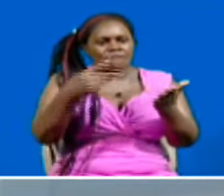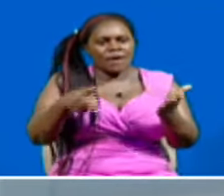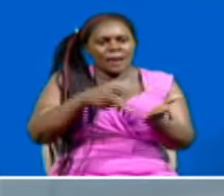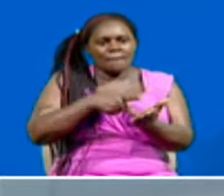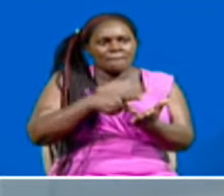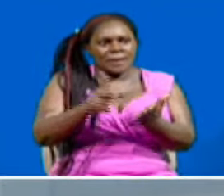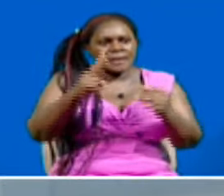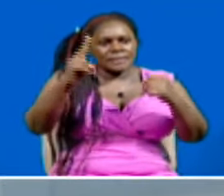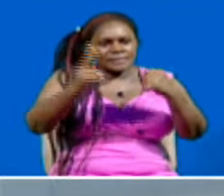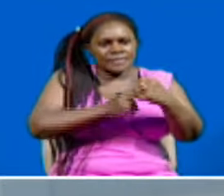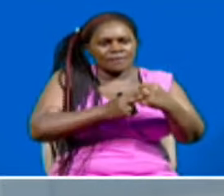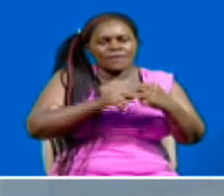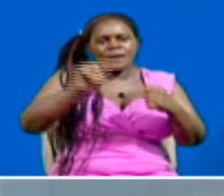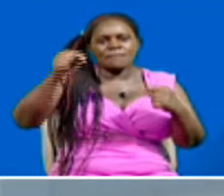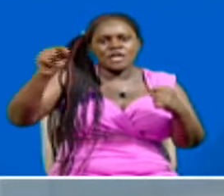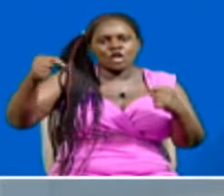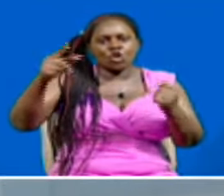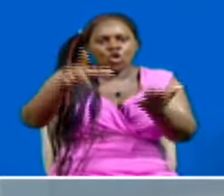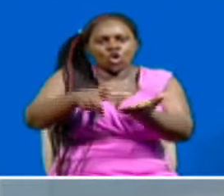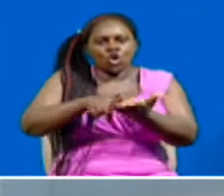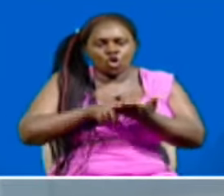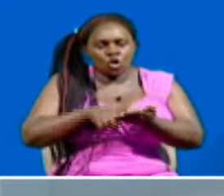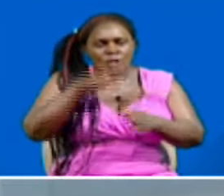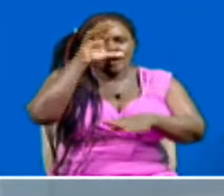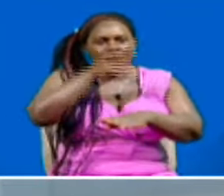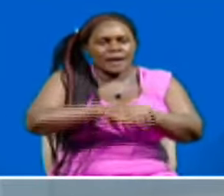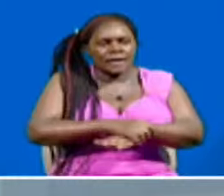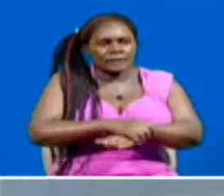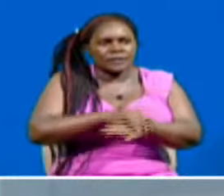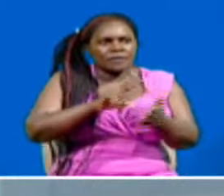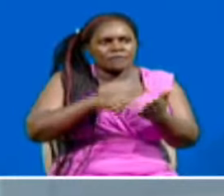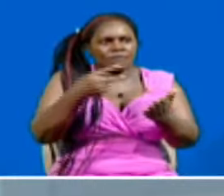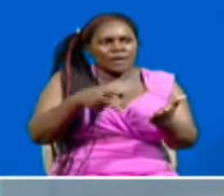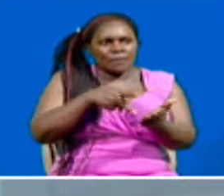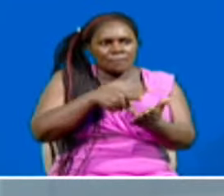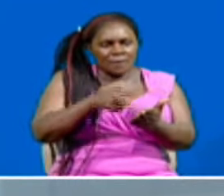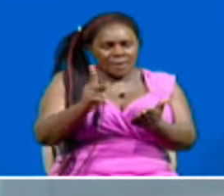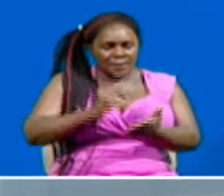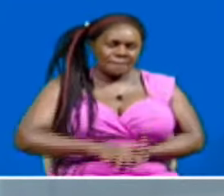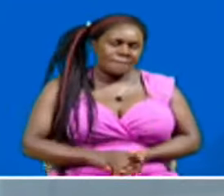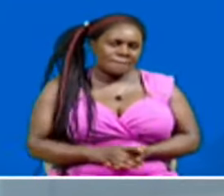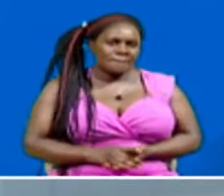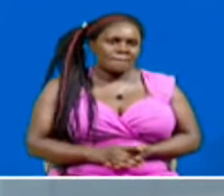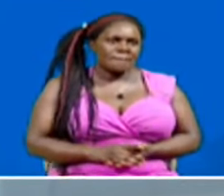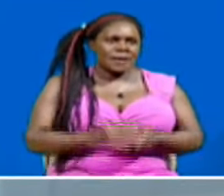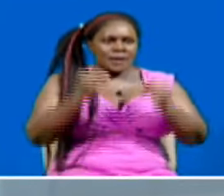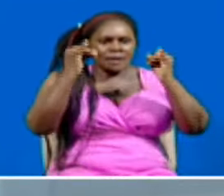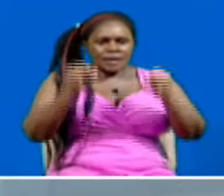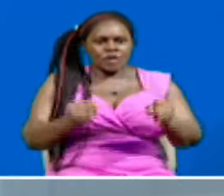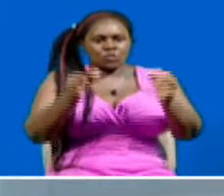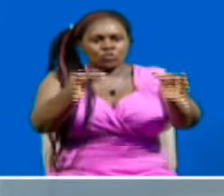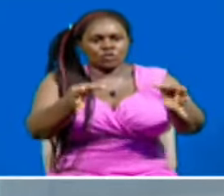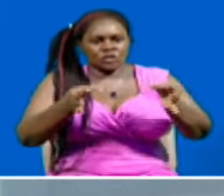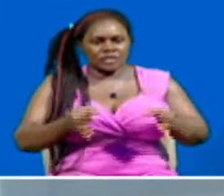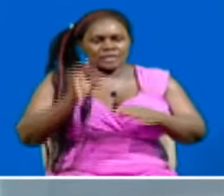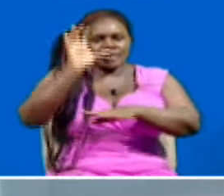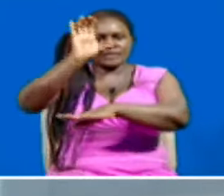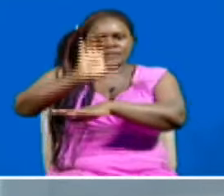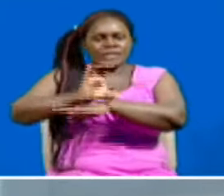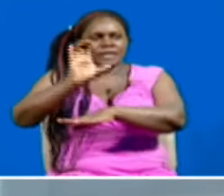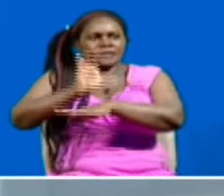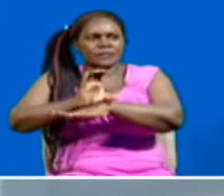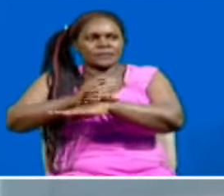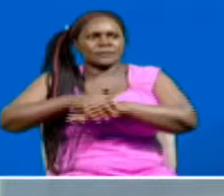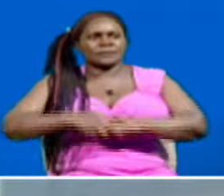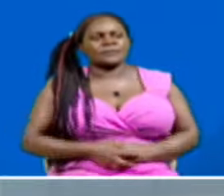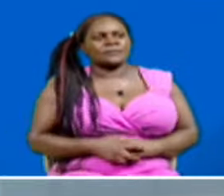pay 7 million shillings of loan he secured and failed to pay, that is. Now, the newly elected treasurer of the church, Reverend